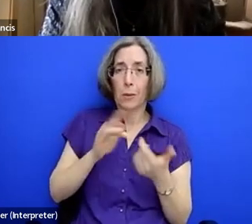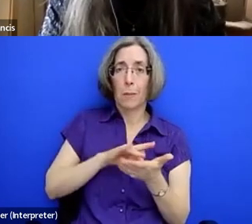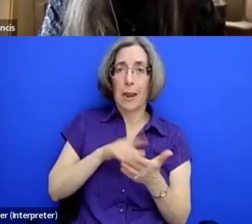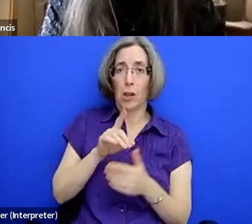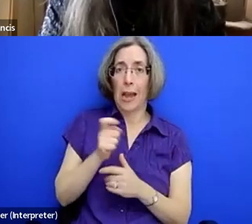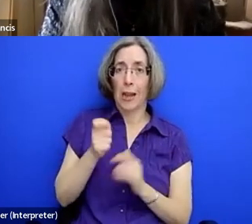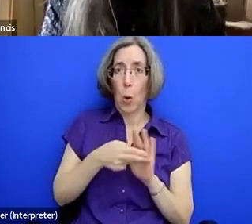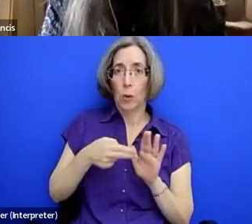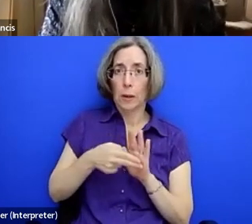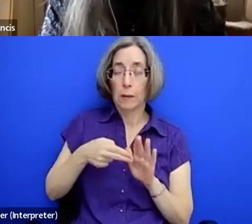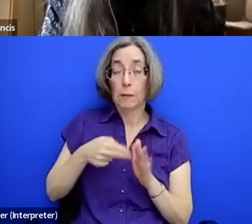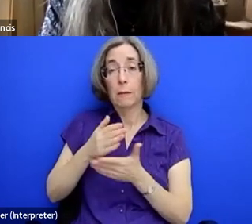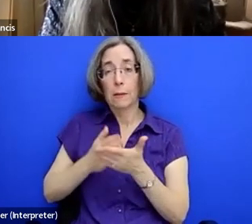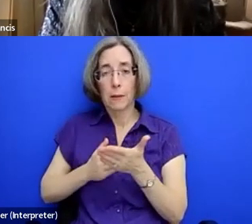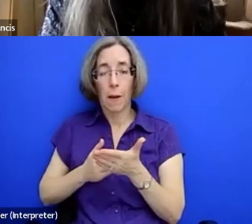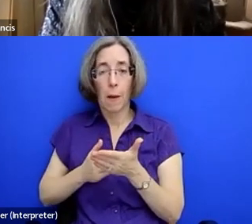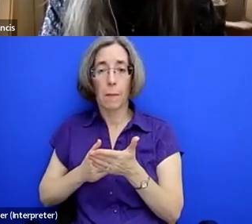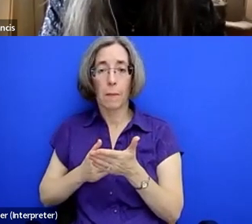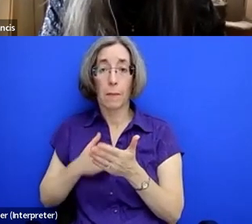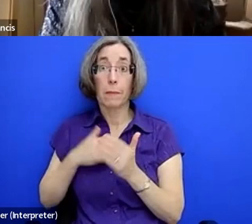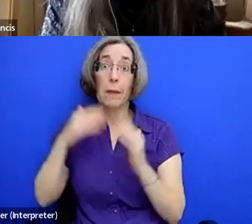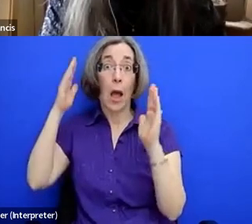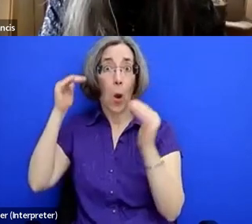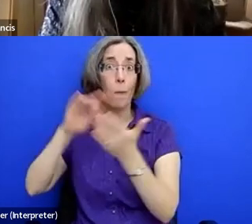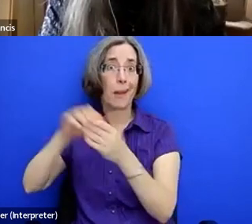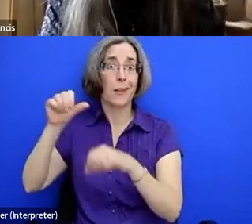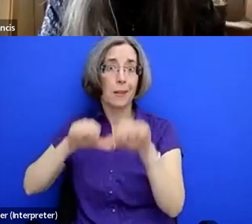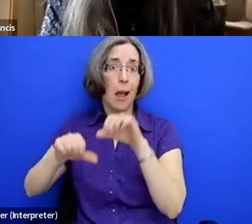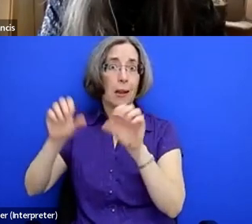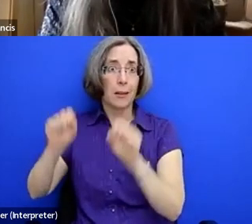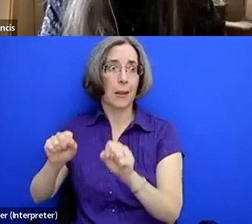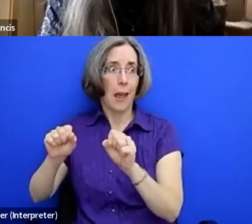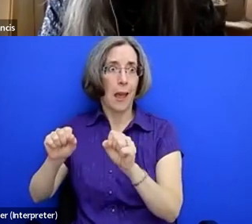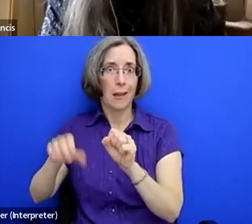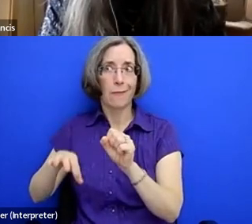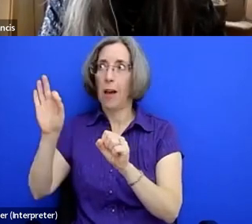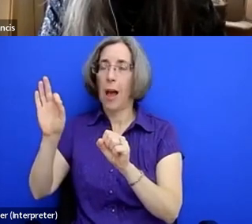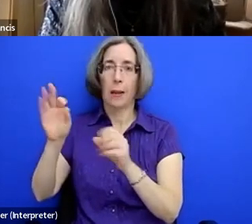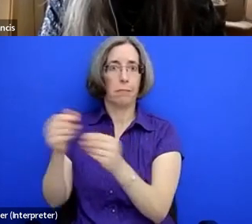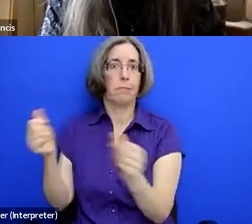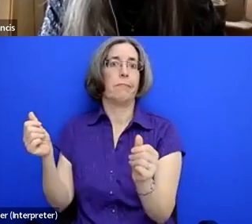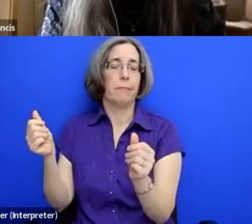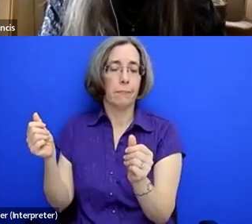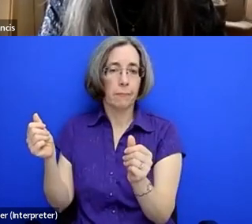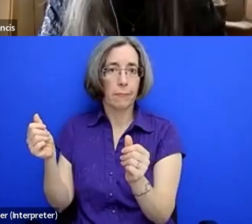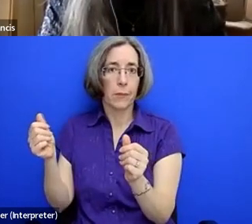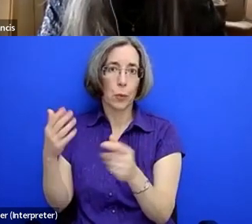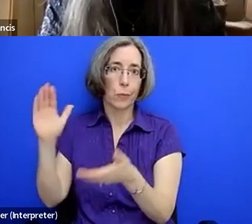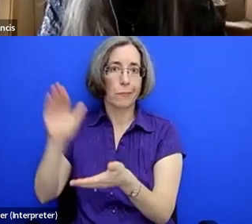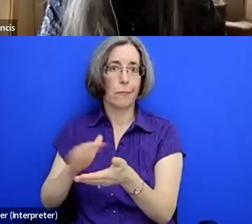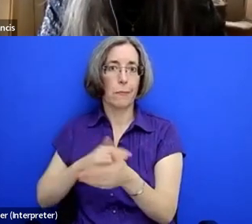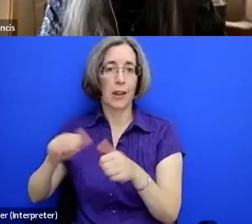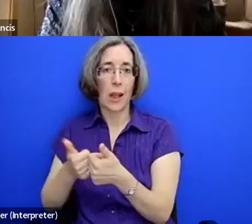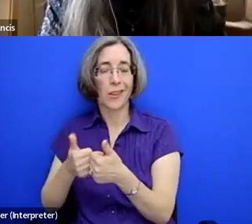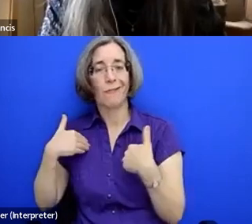Some of these diagnoses are things I hope medical science can find ways to relieve the associated challenges, i.e. fatigue and pain,